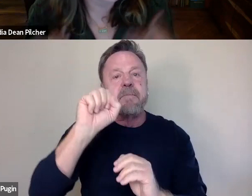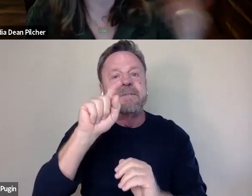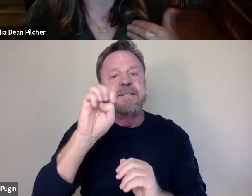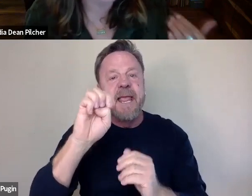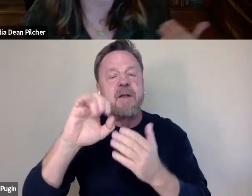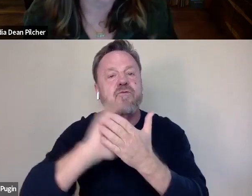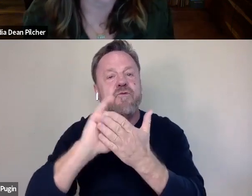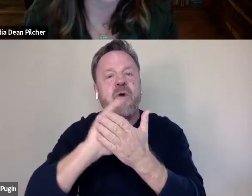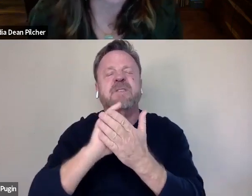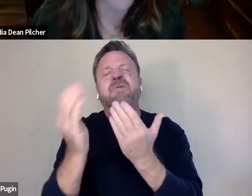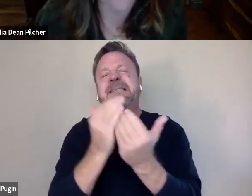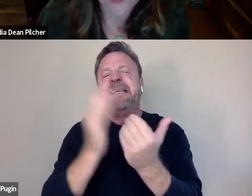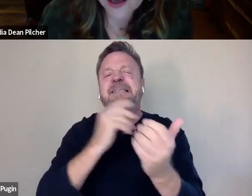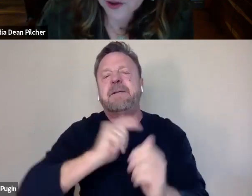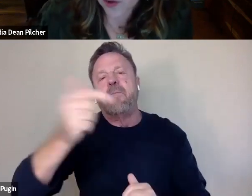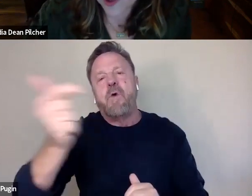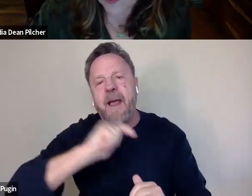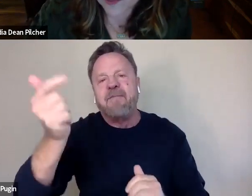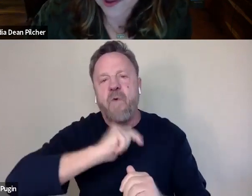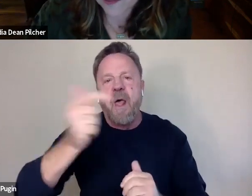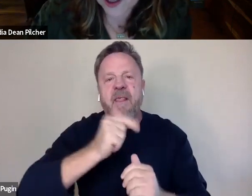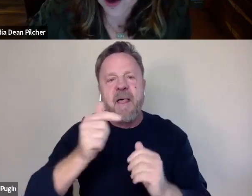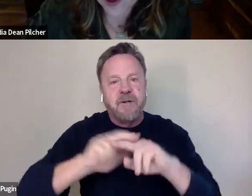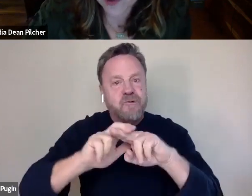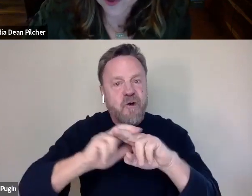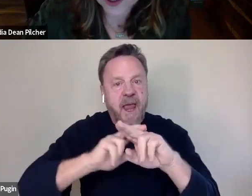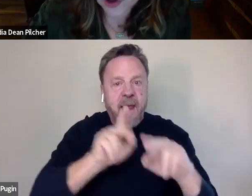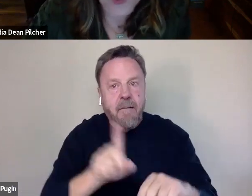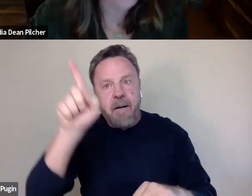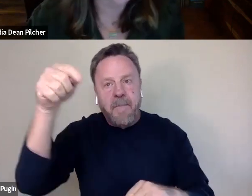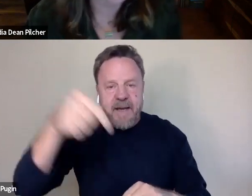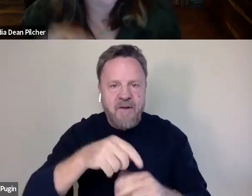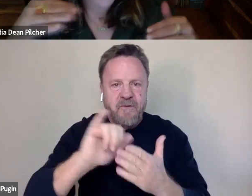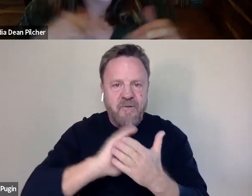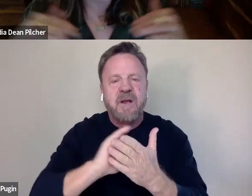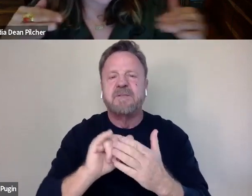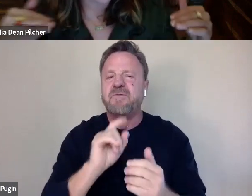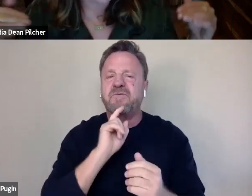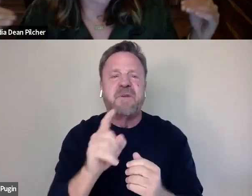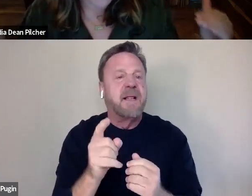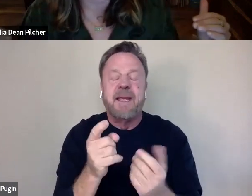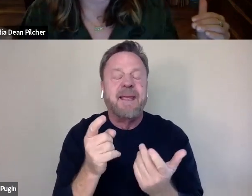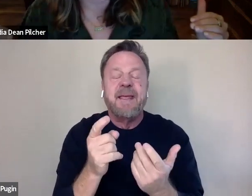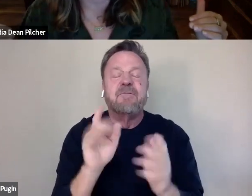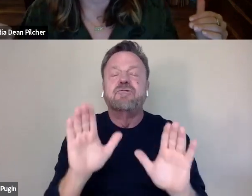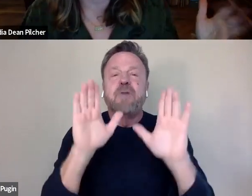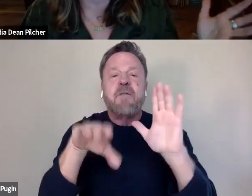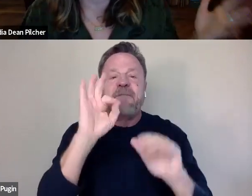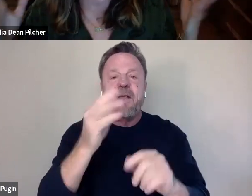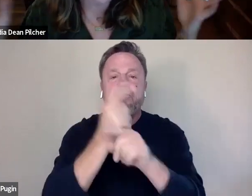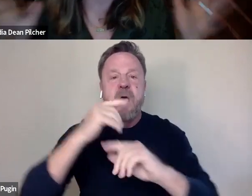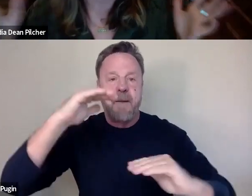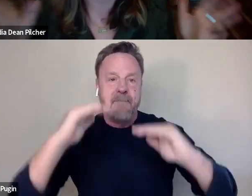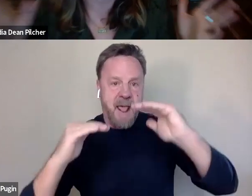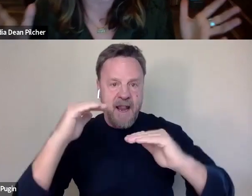to kind of bring people back and forth on the train. So it was, you know, it was really a treasure of just finding the right balance,